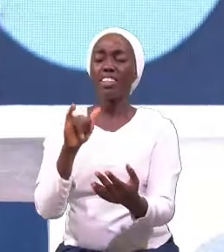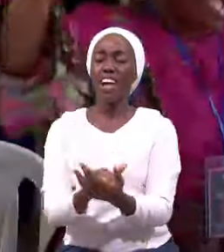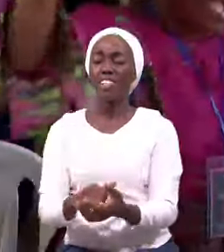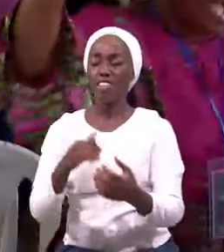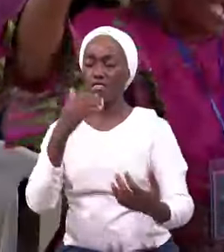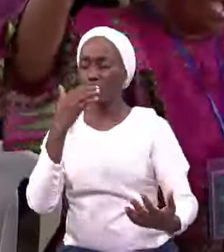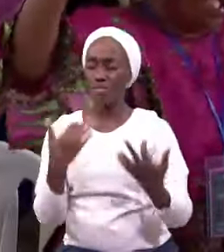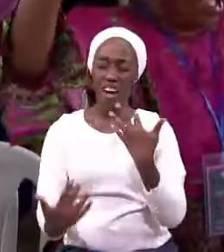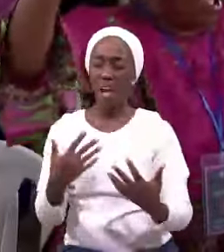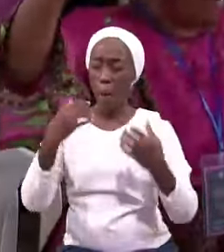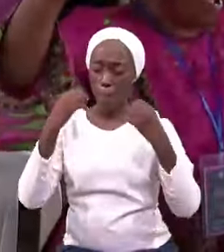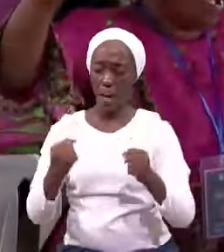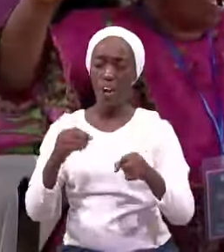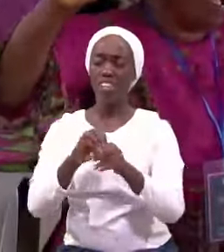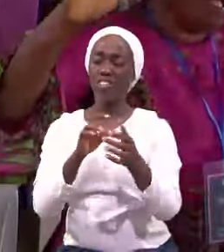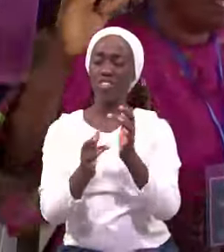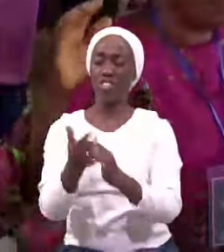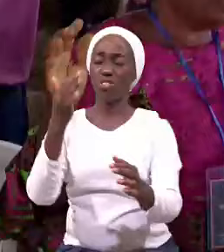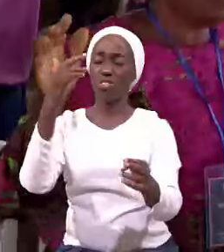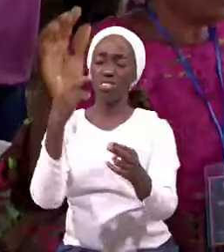Jesus' name.